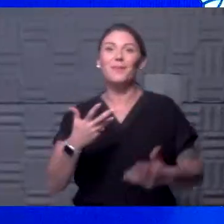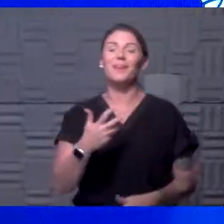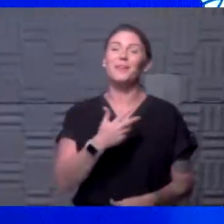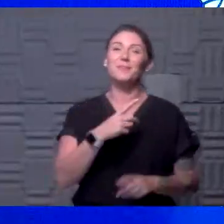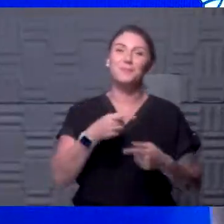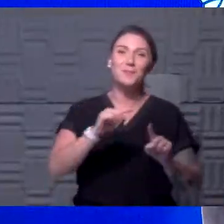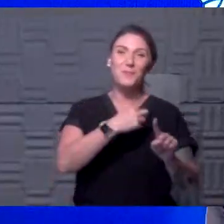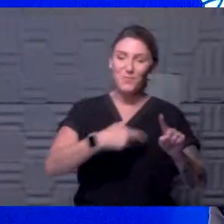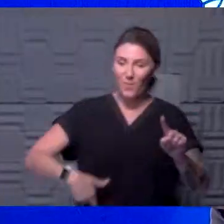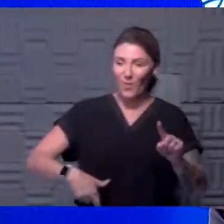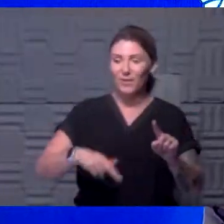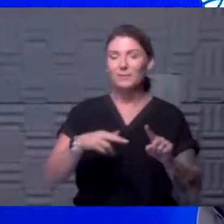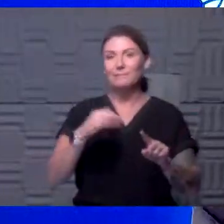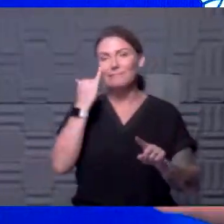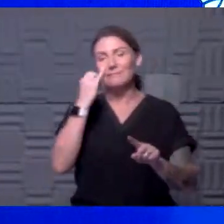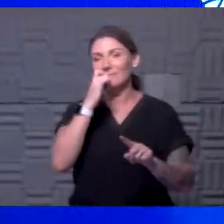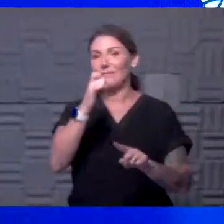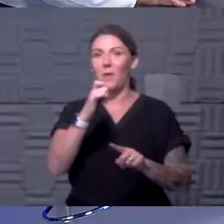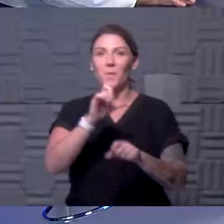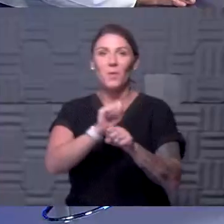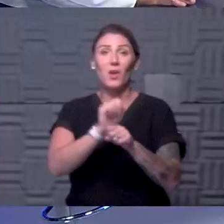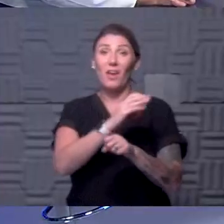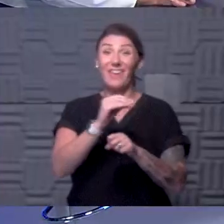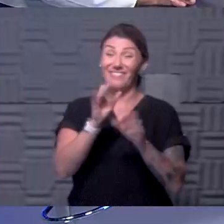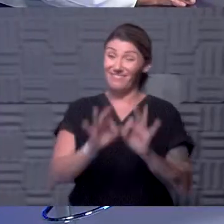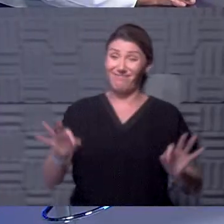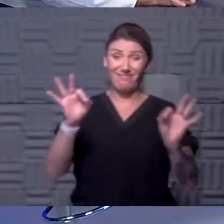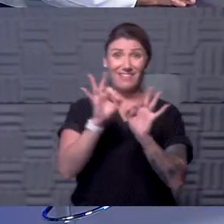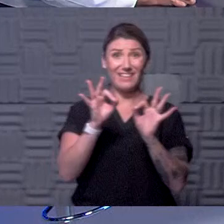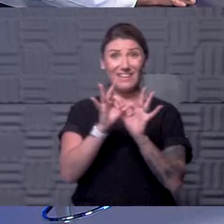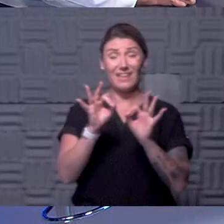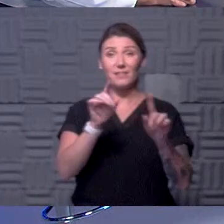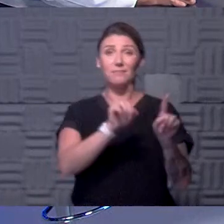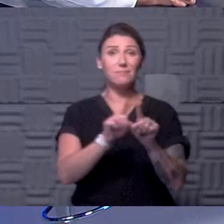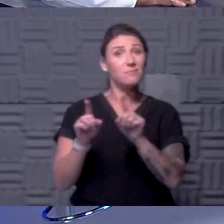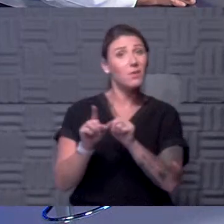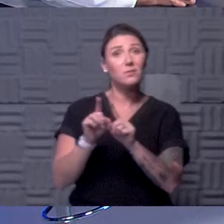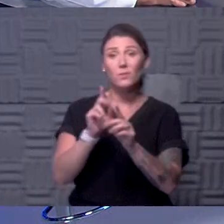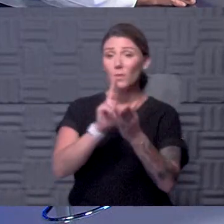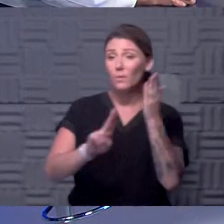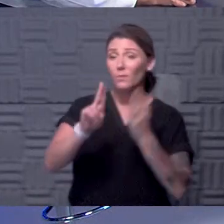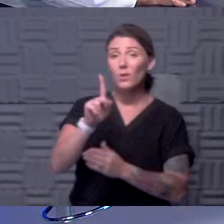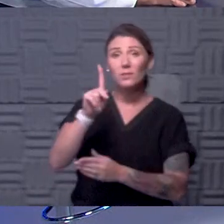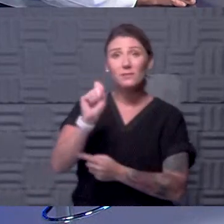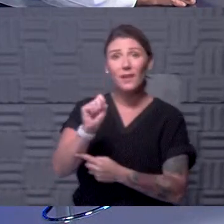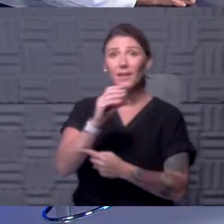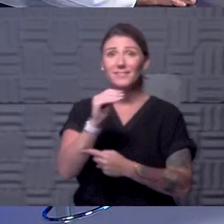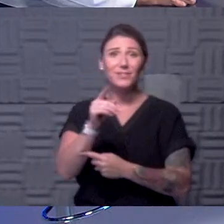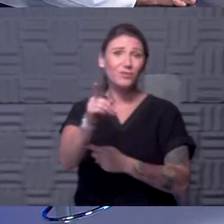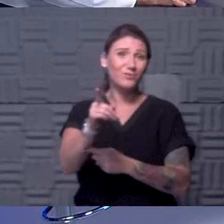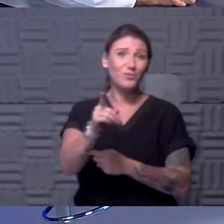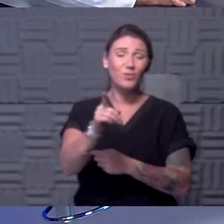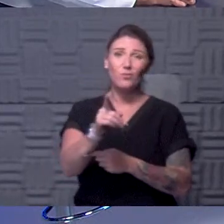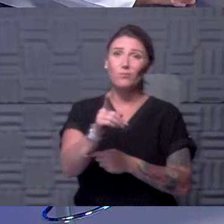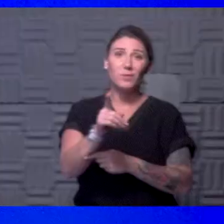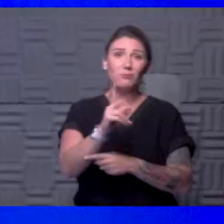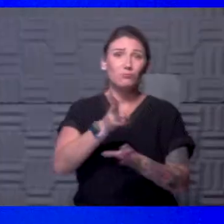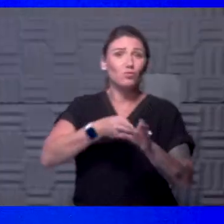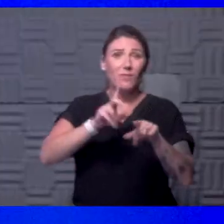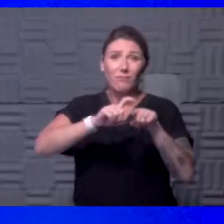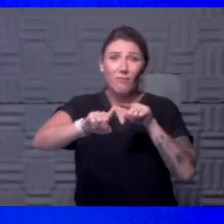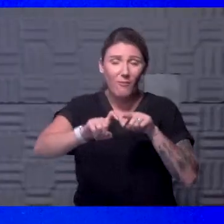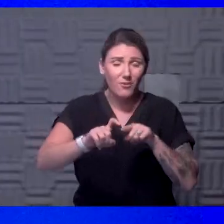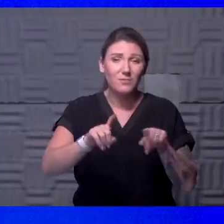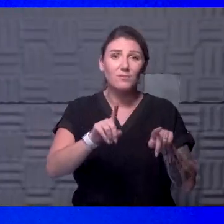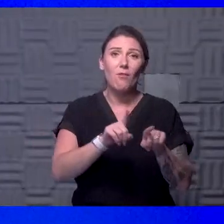I think that's the key, Dana. Yeah. And that's also what we're doing for the University of Kansas. That's the same preach, and you've been on those calls a lot. Yep. But